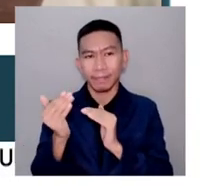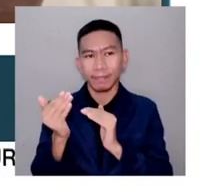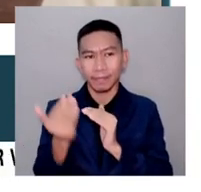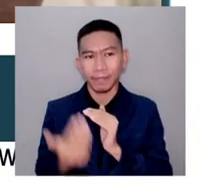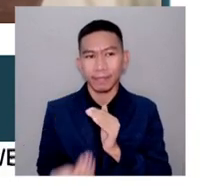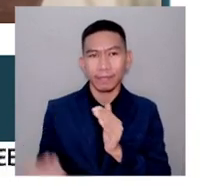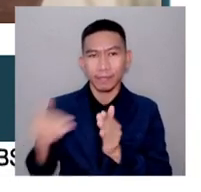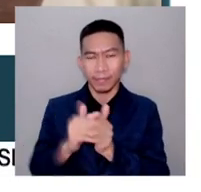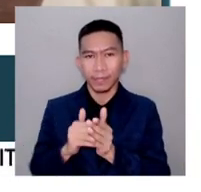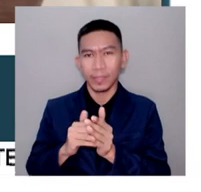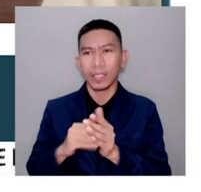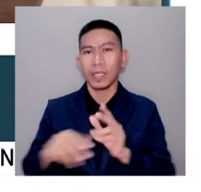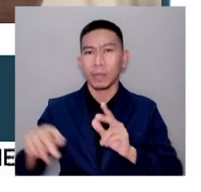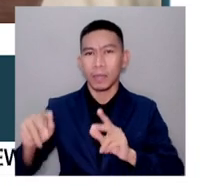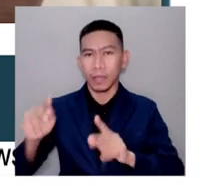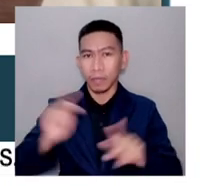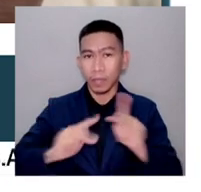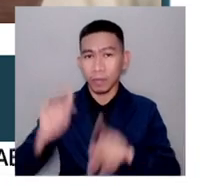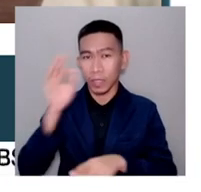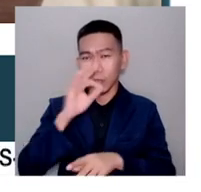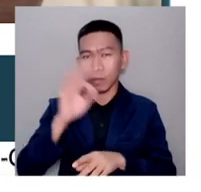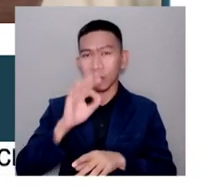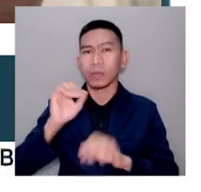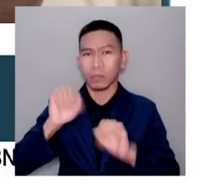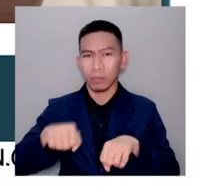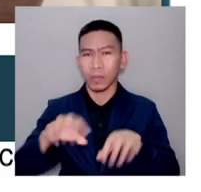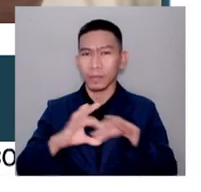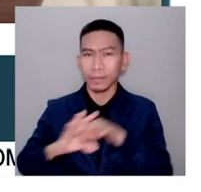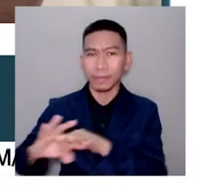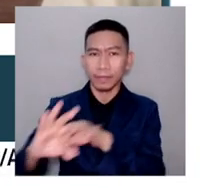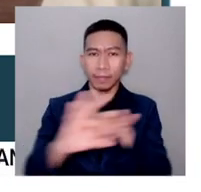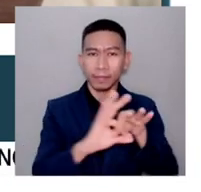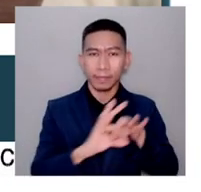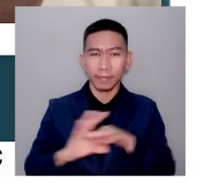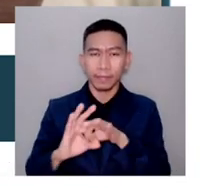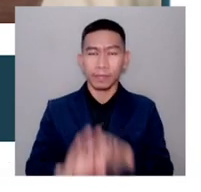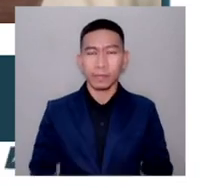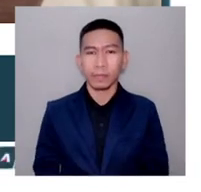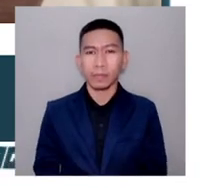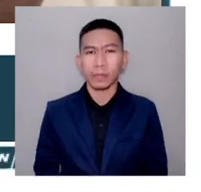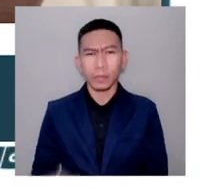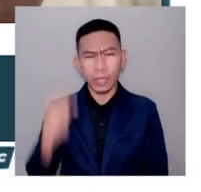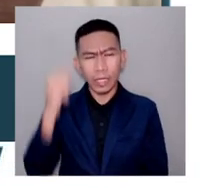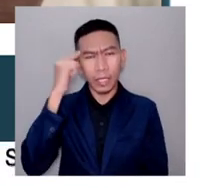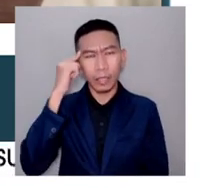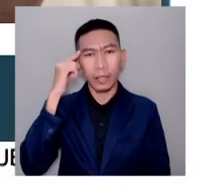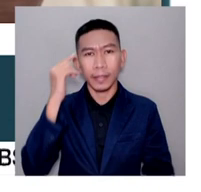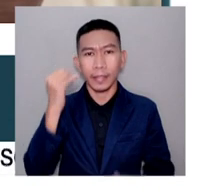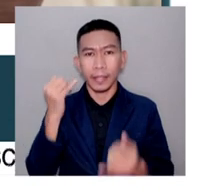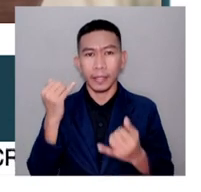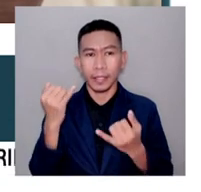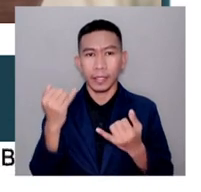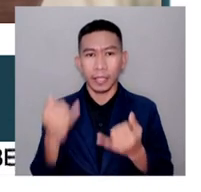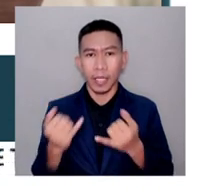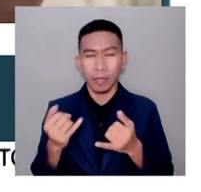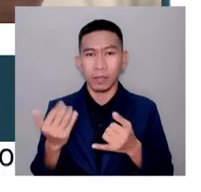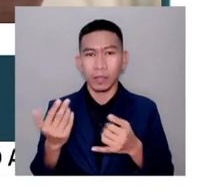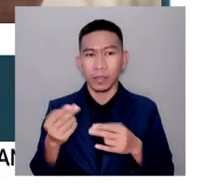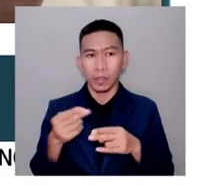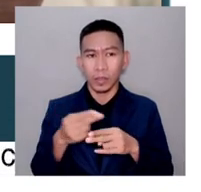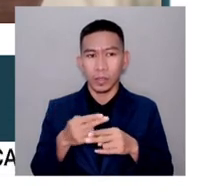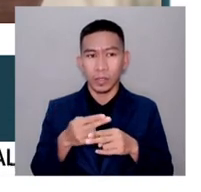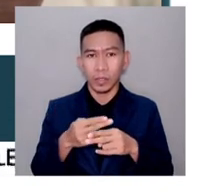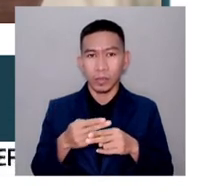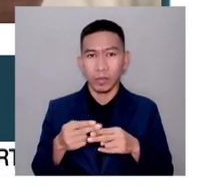mga kababayan natin. I think in these last days of the outgoing